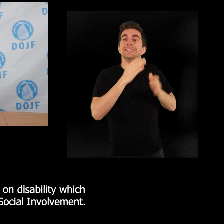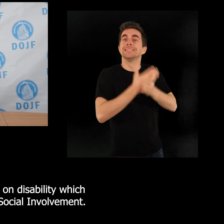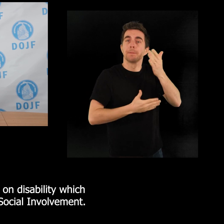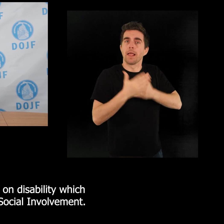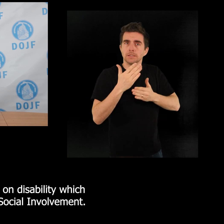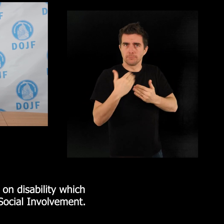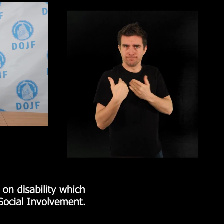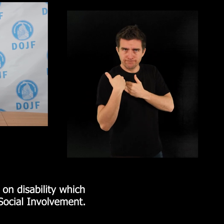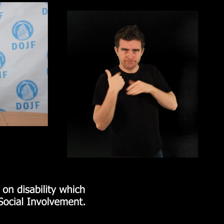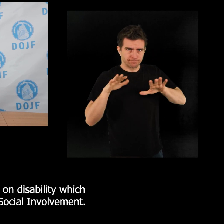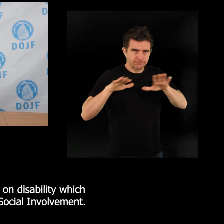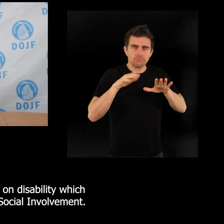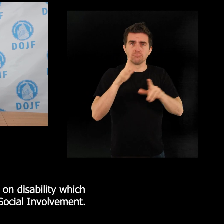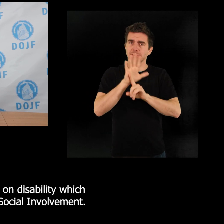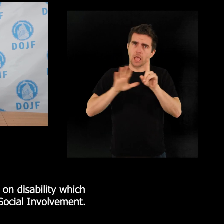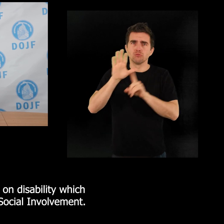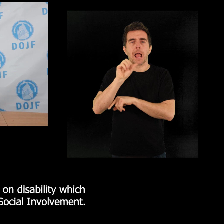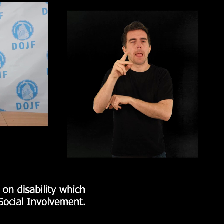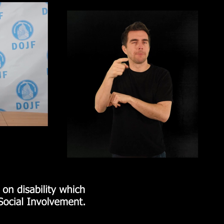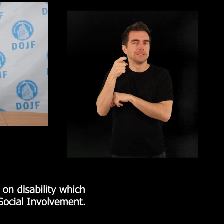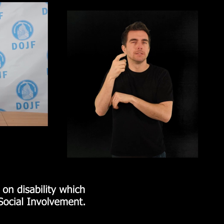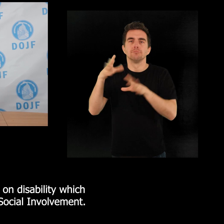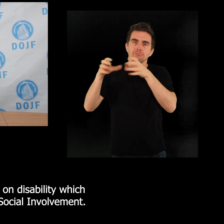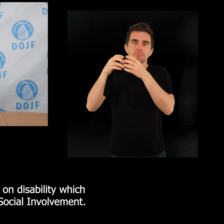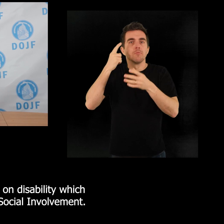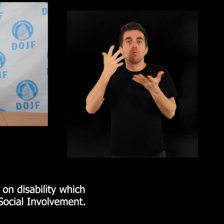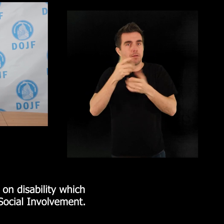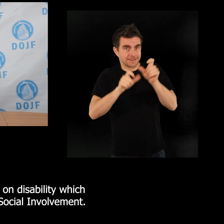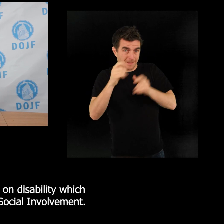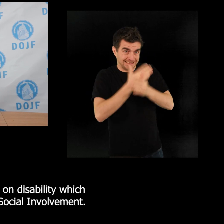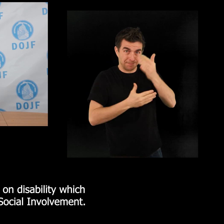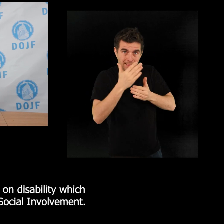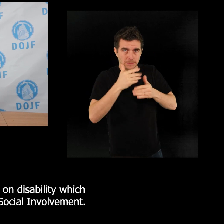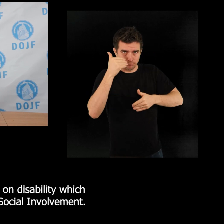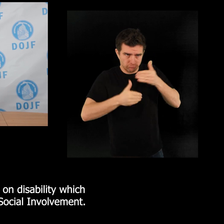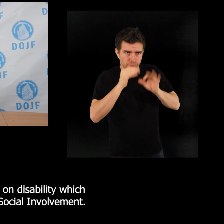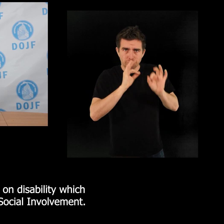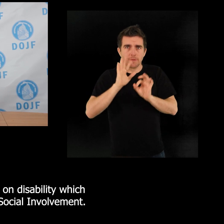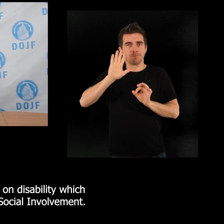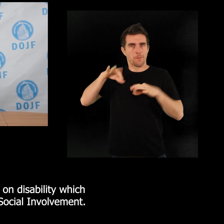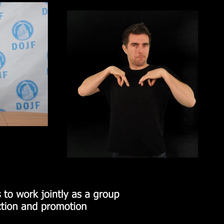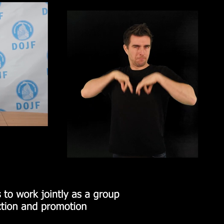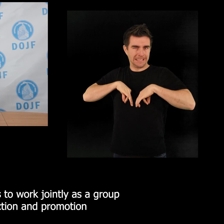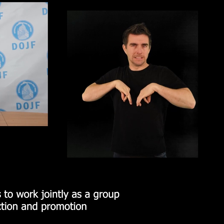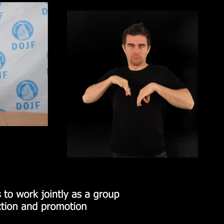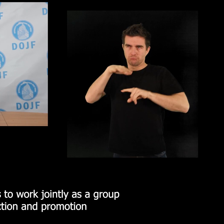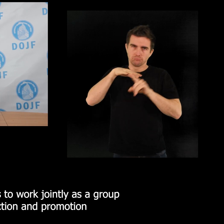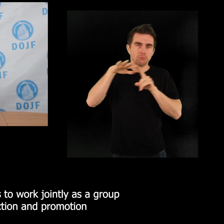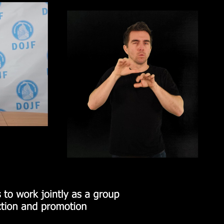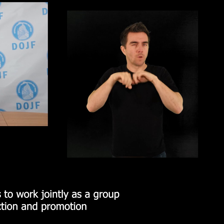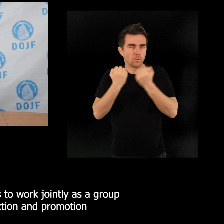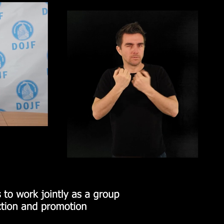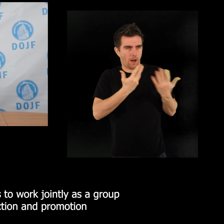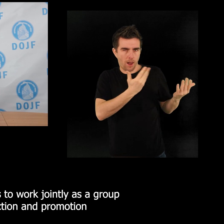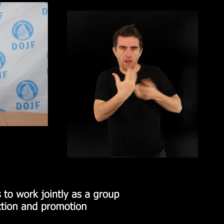national apex body on disability, which functions under the Ministry of Social Empowerment. The